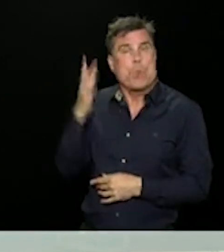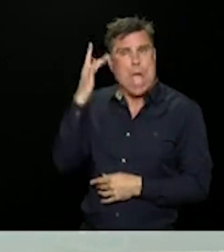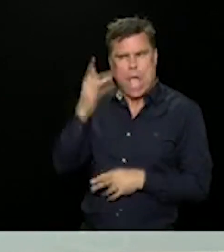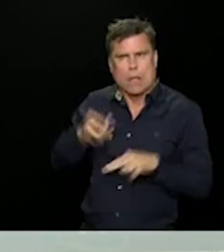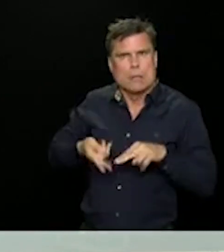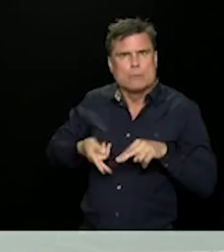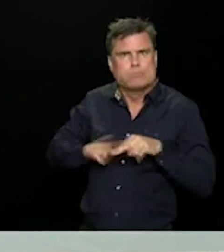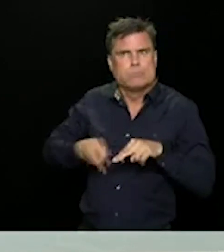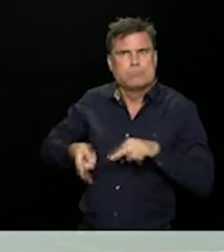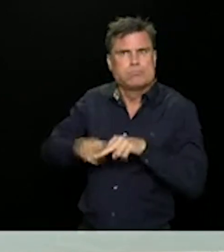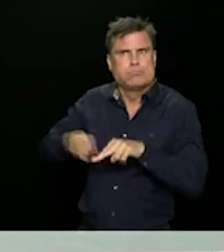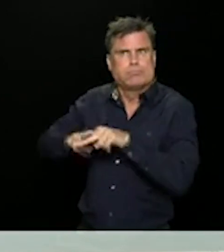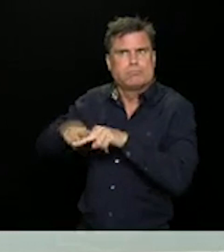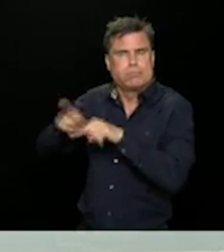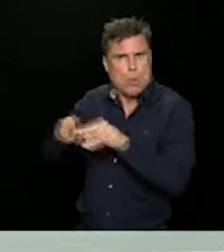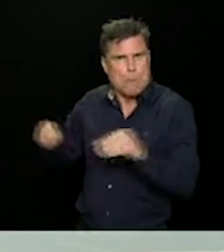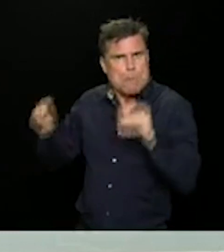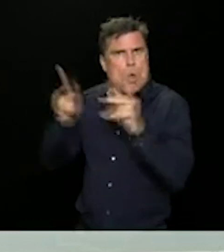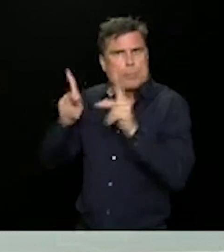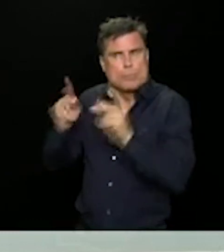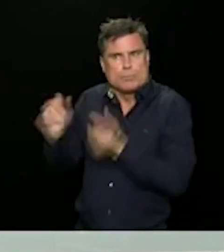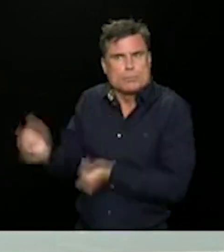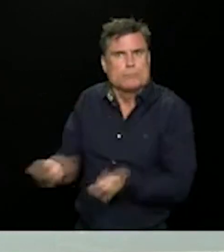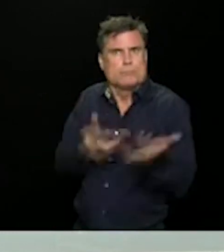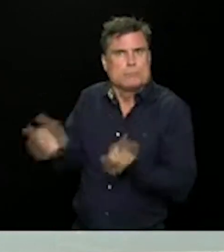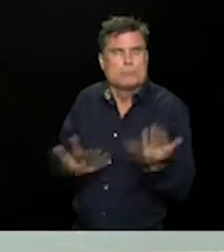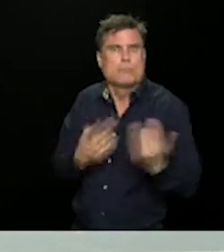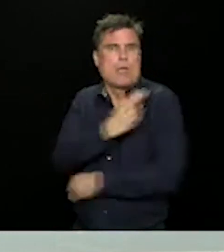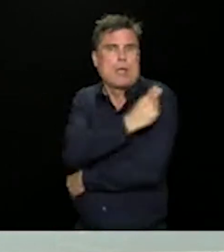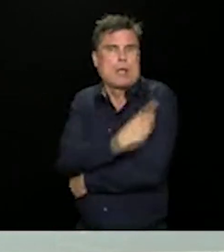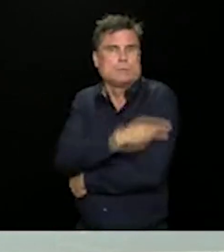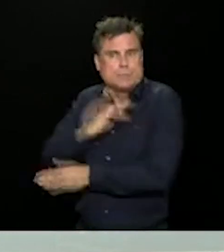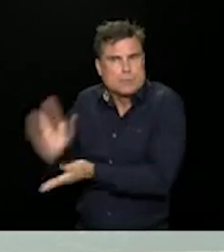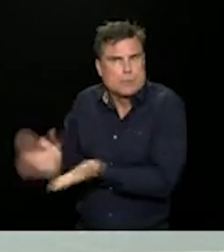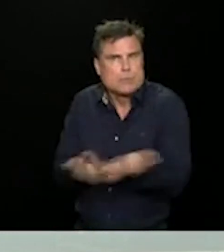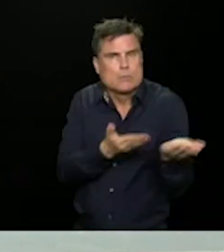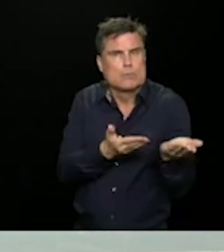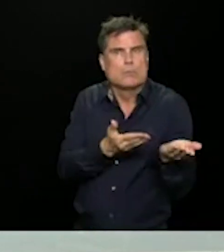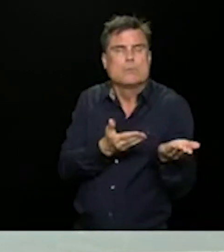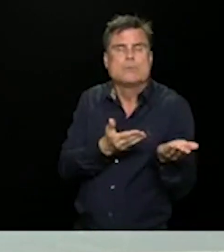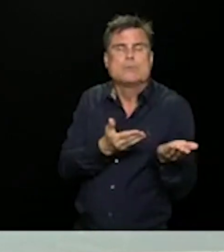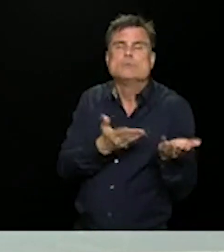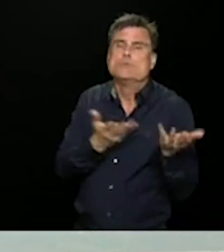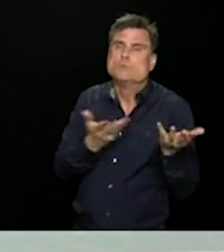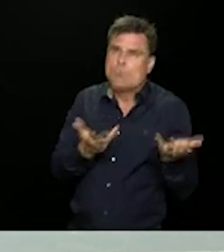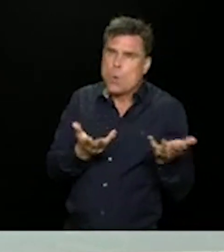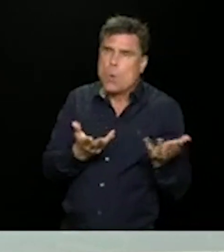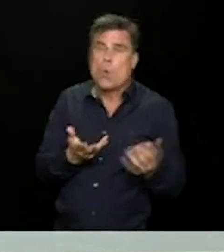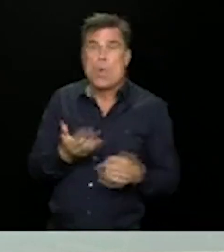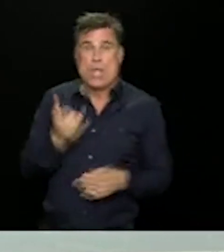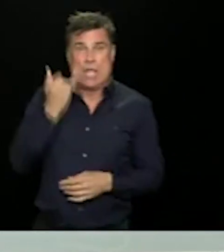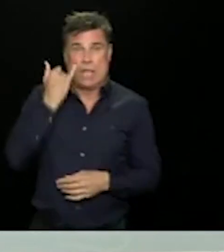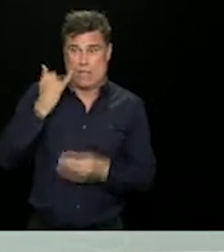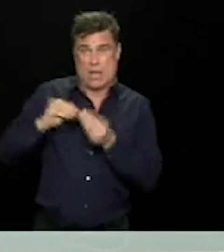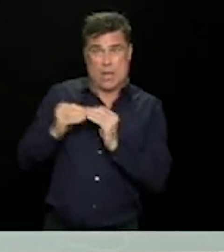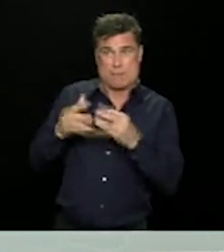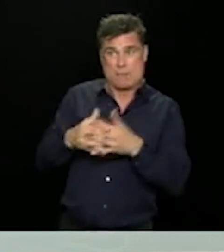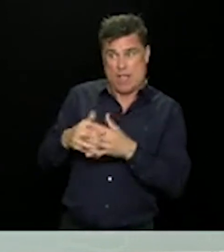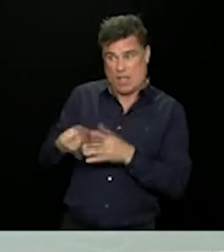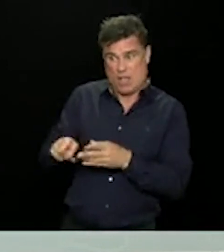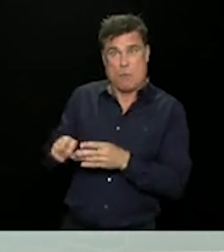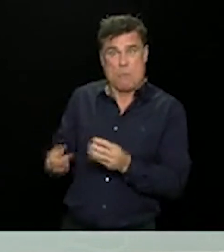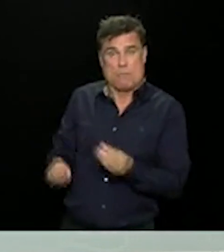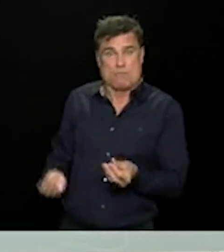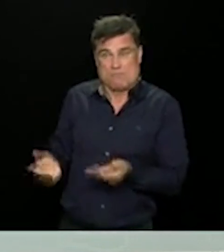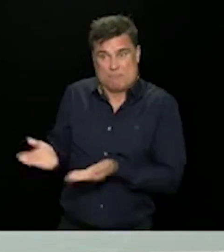we're watching again very carefully and what's happening in China, particularly right now in Beijing. Also in a